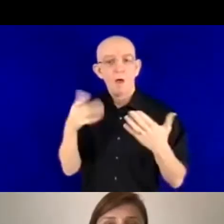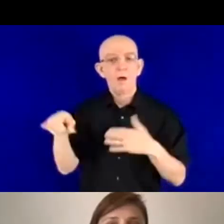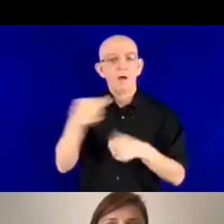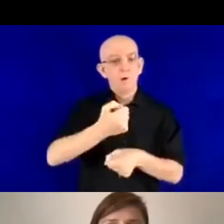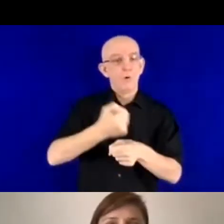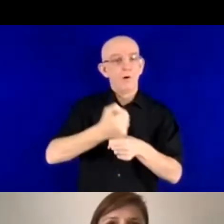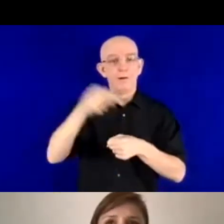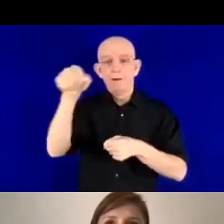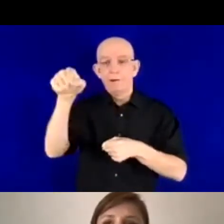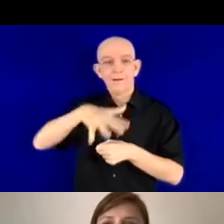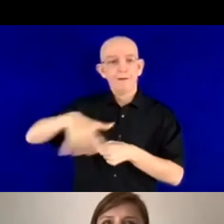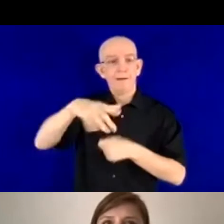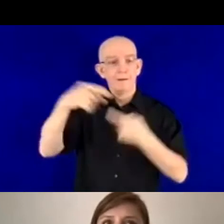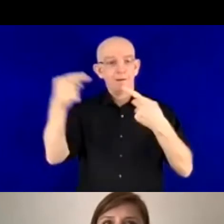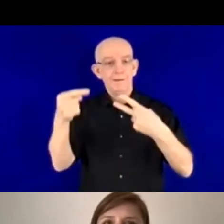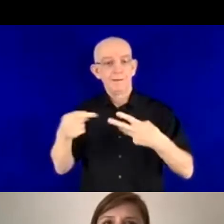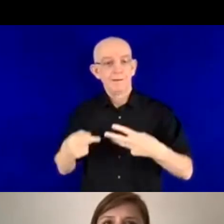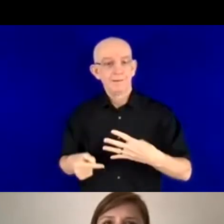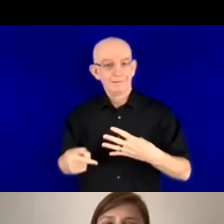I really, really want to echo this.